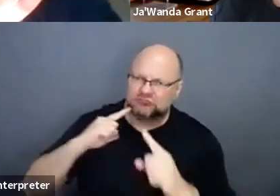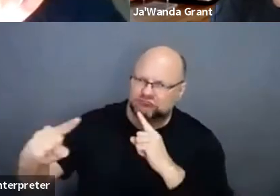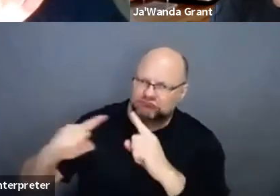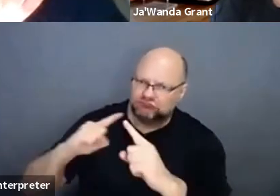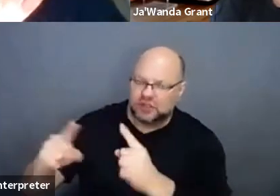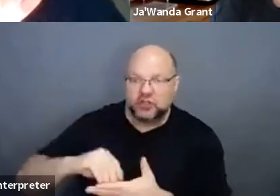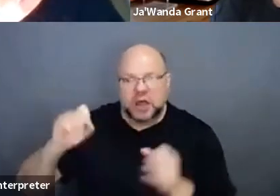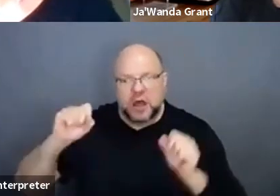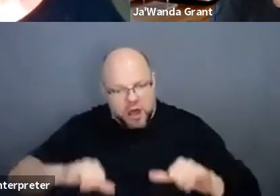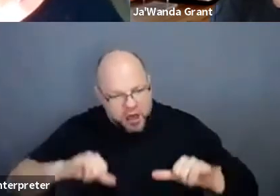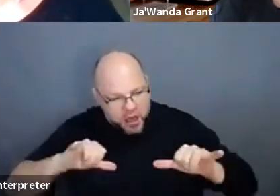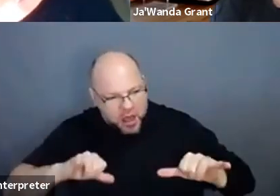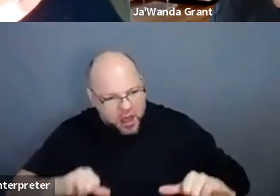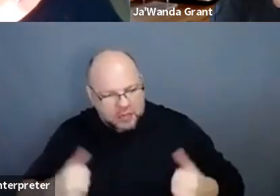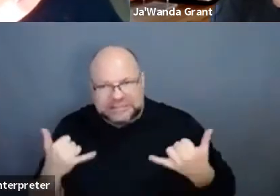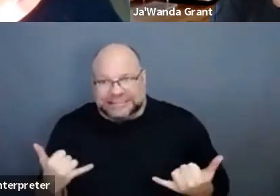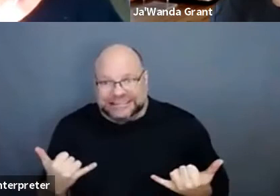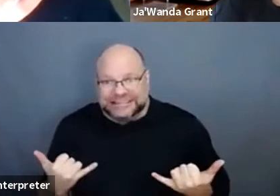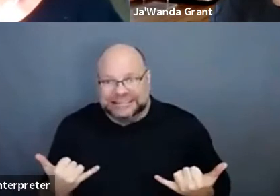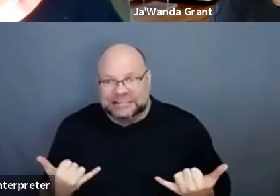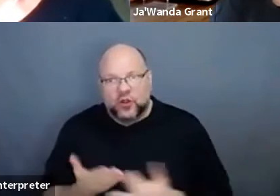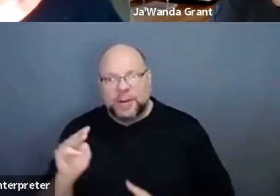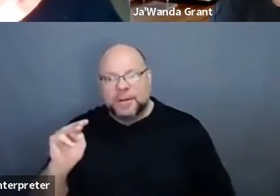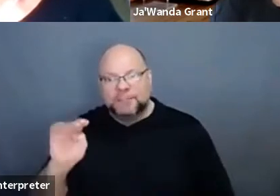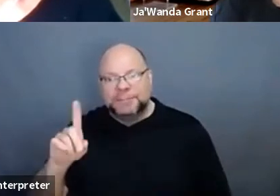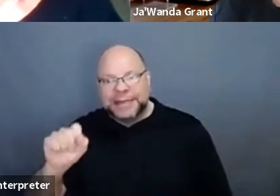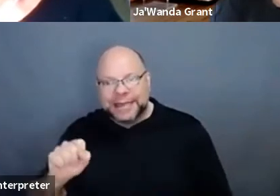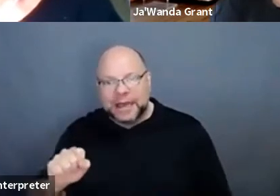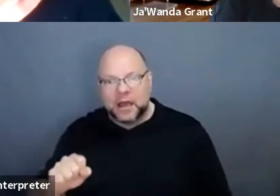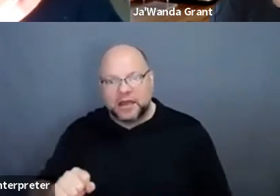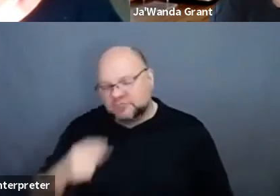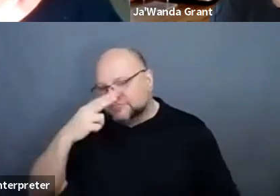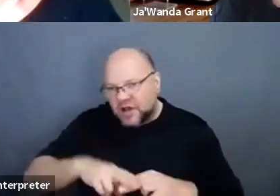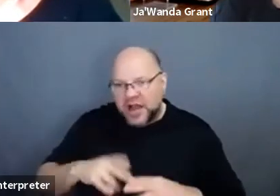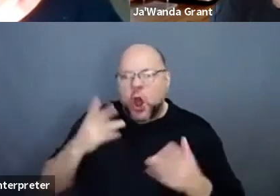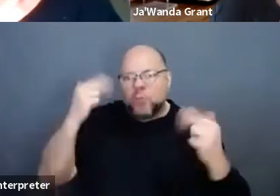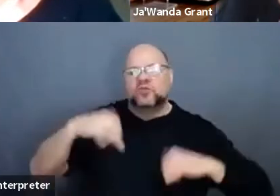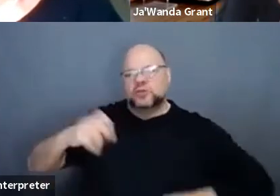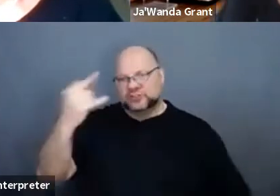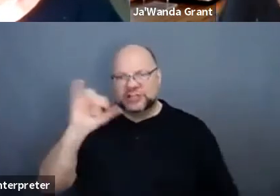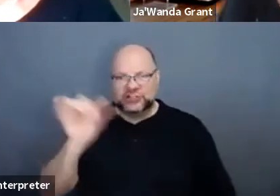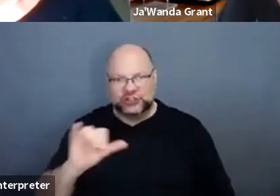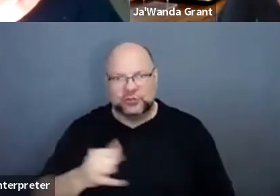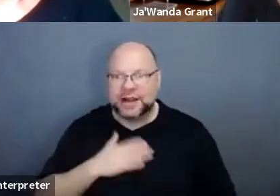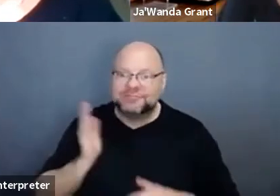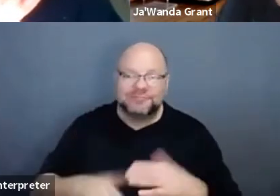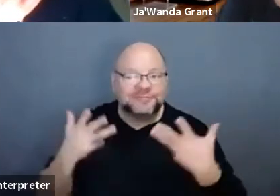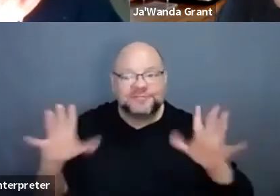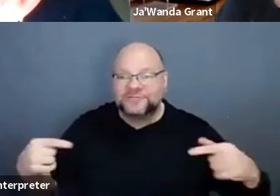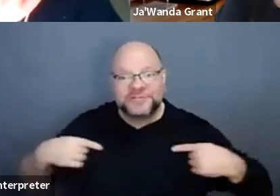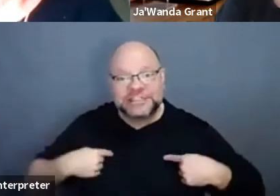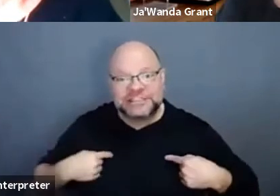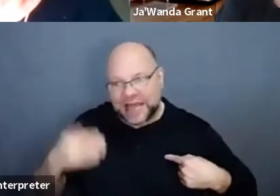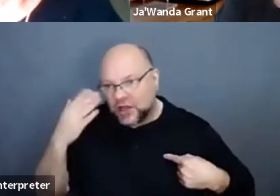students understand via media, which is something that I understand deeply, and I'm hoping that you all do too. But I'm all done. I don't